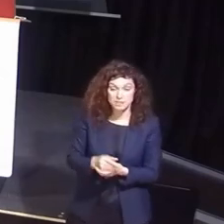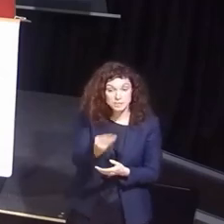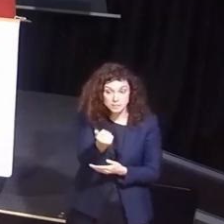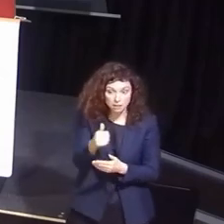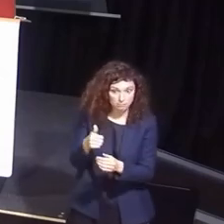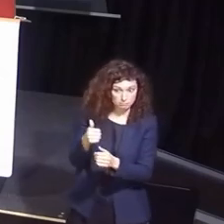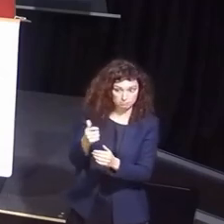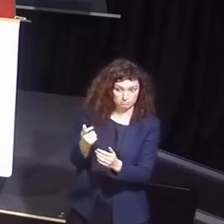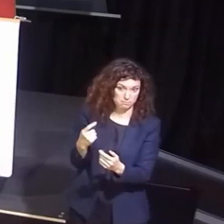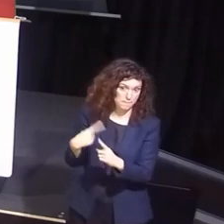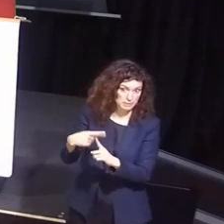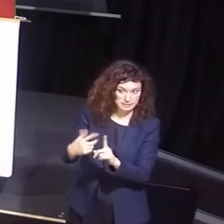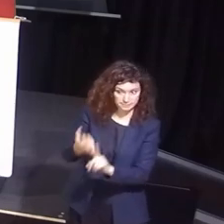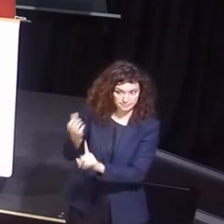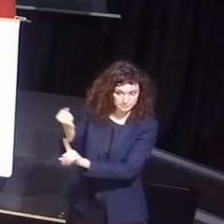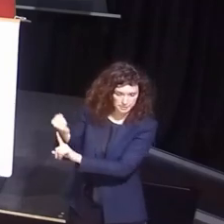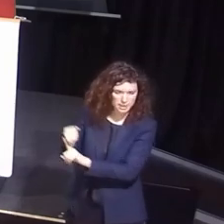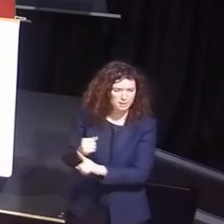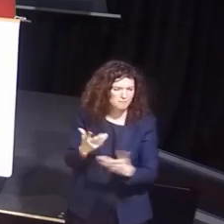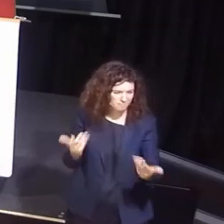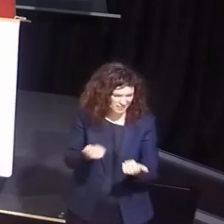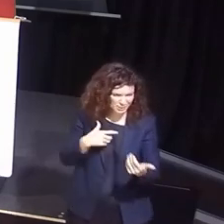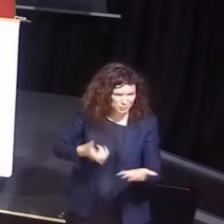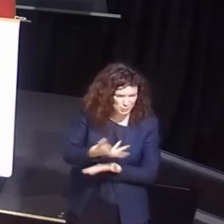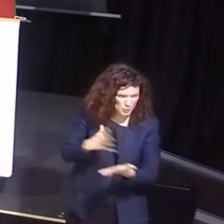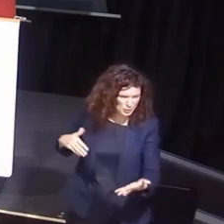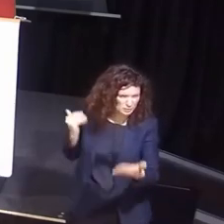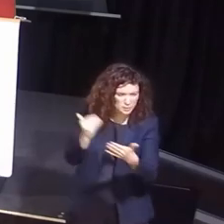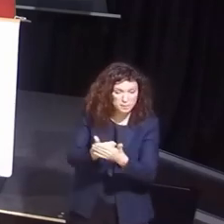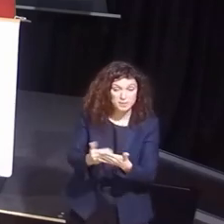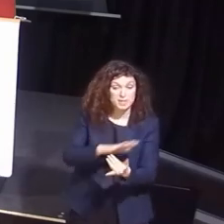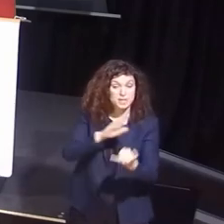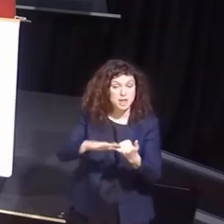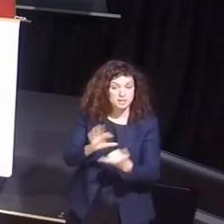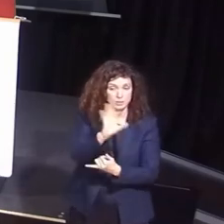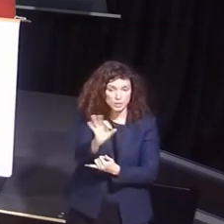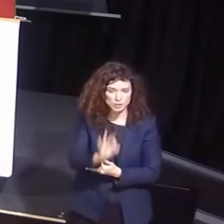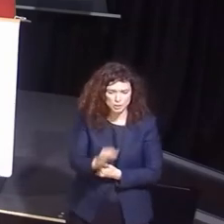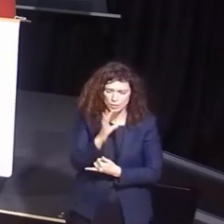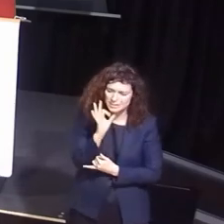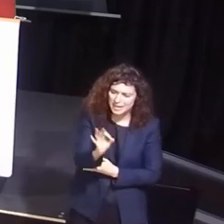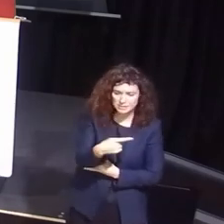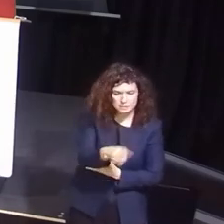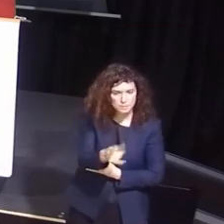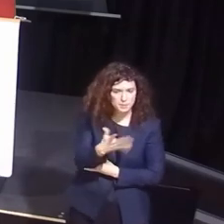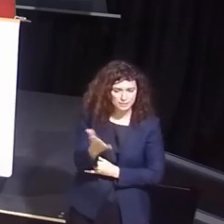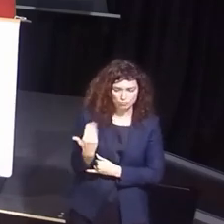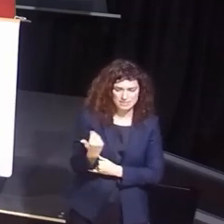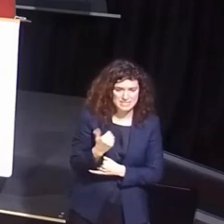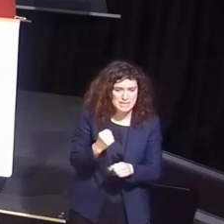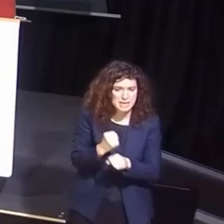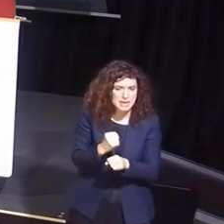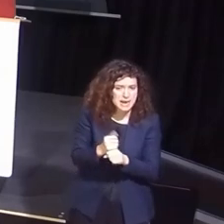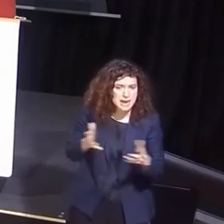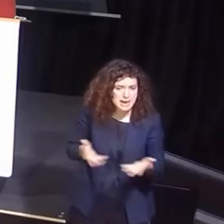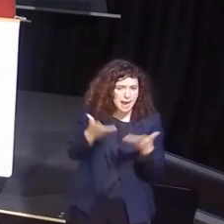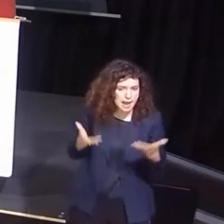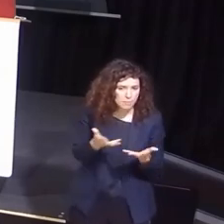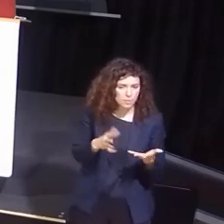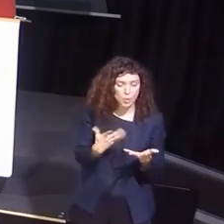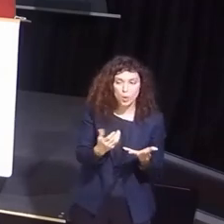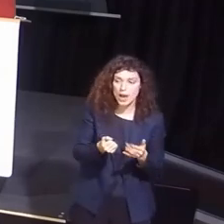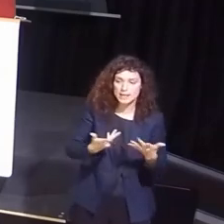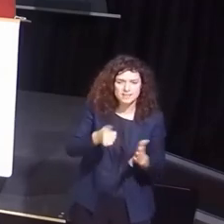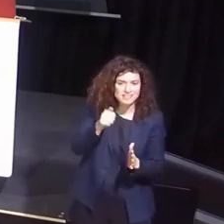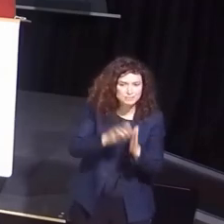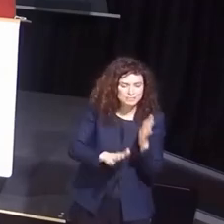question on the panel, I'd love to ask about, were there any like games that you played recently or things that you have, you know, experienced recently